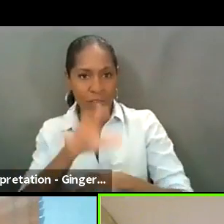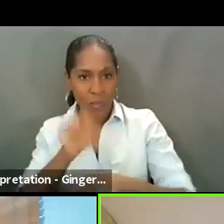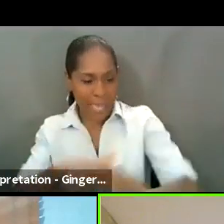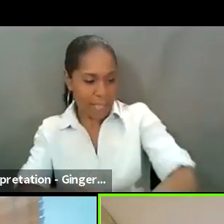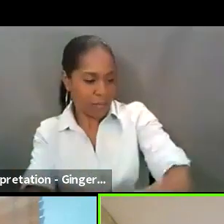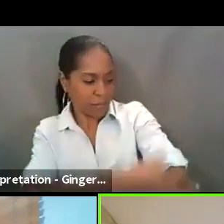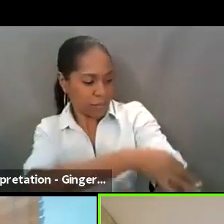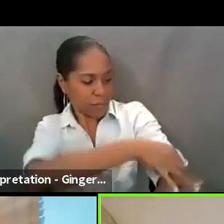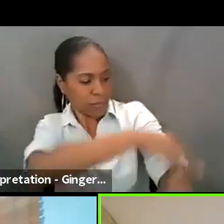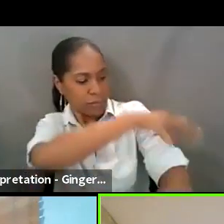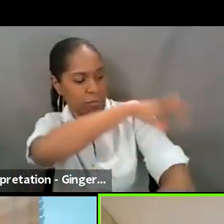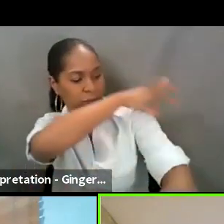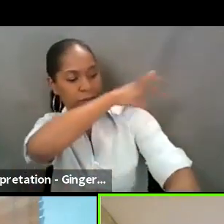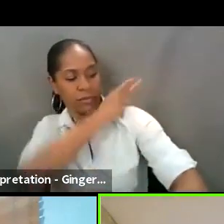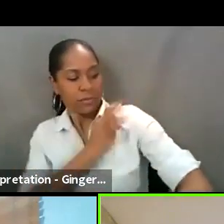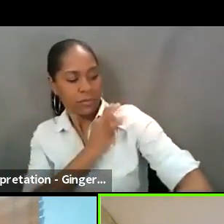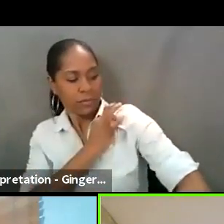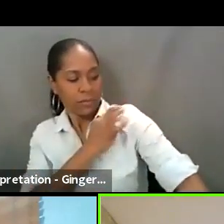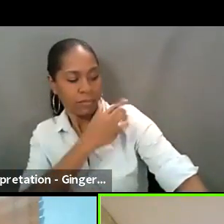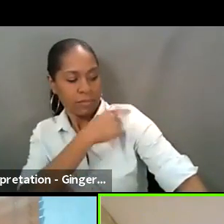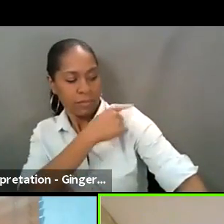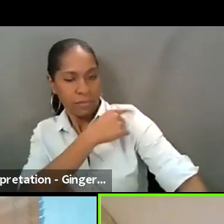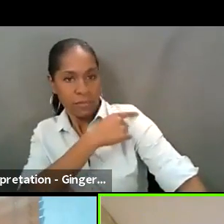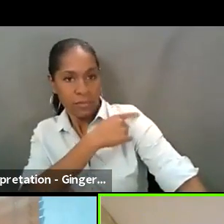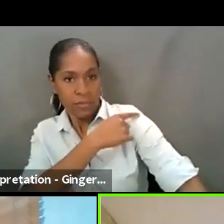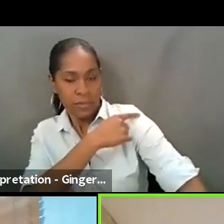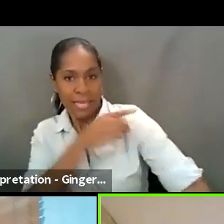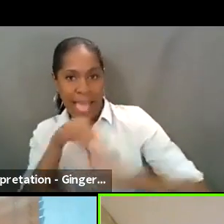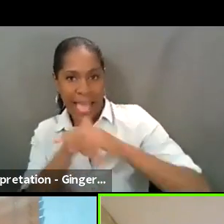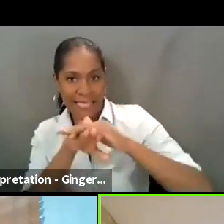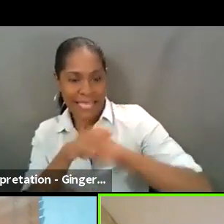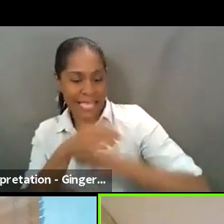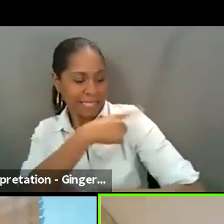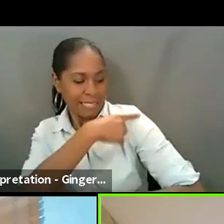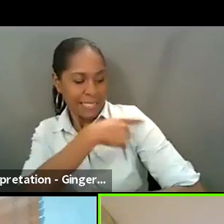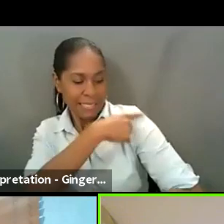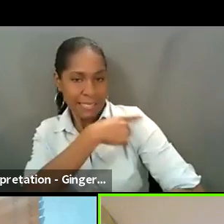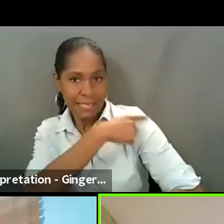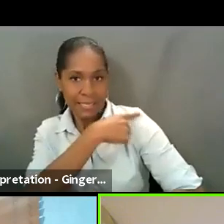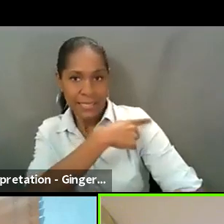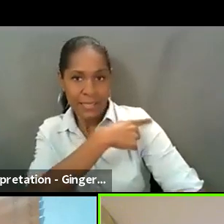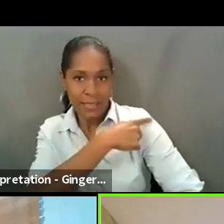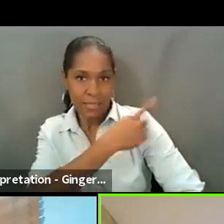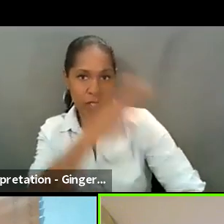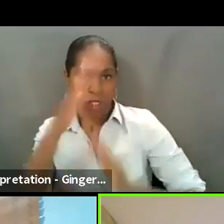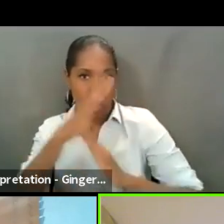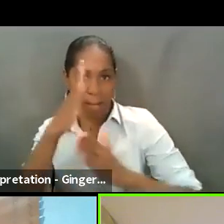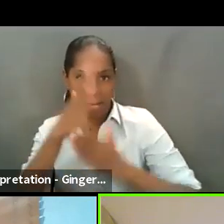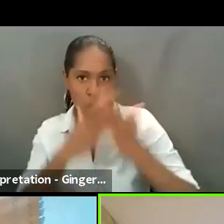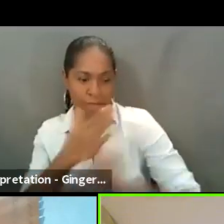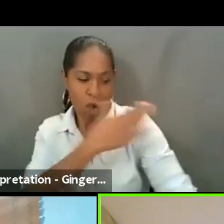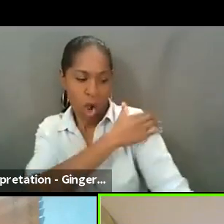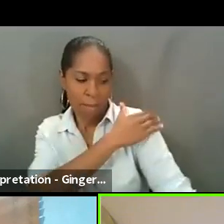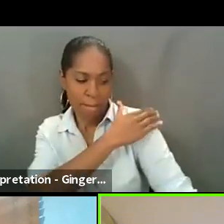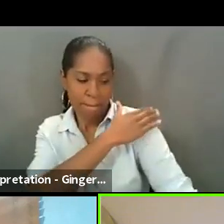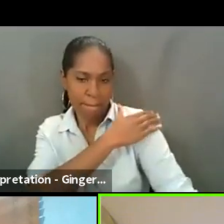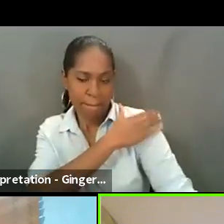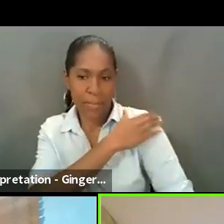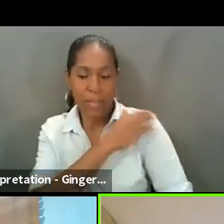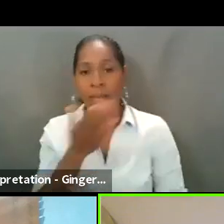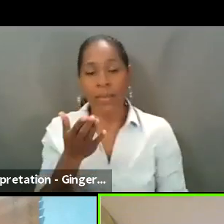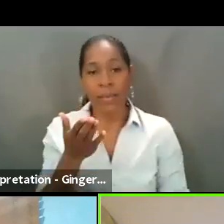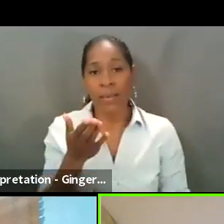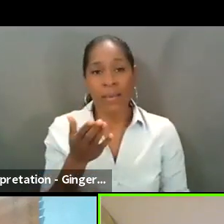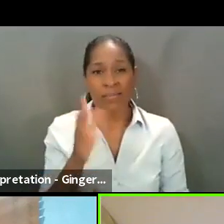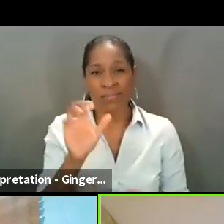administering the shot can get all the way up in the top part of your arm. And then, like Annelise said, maybe don't do it the day before